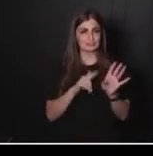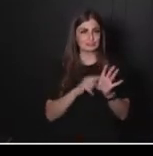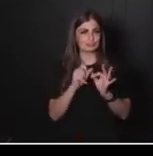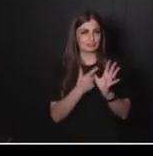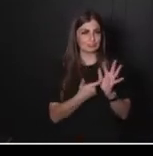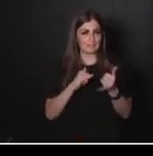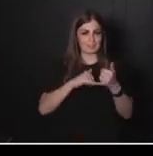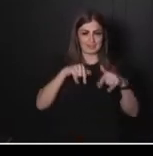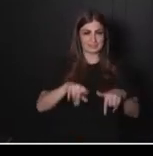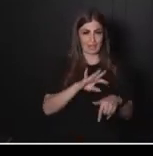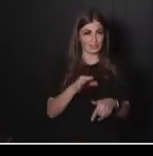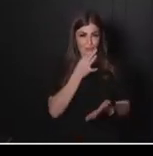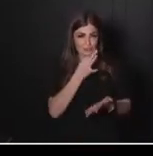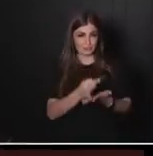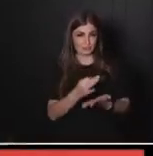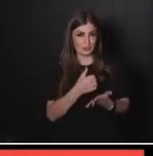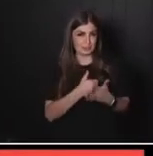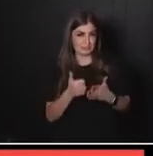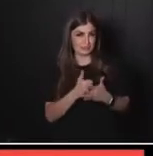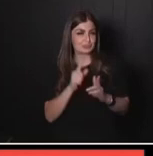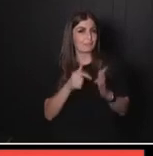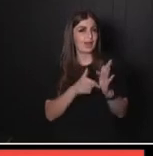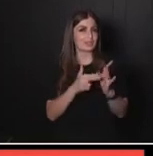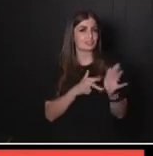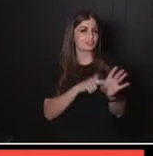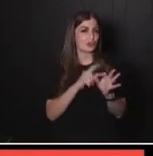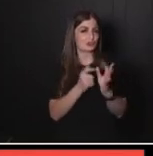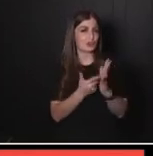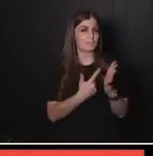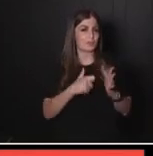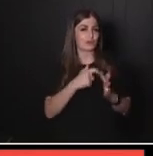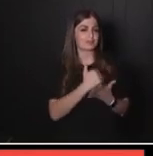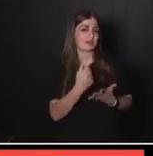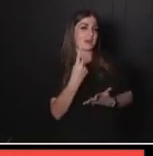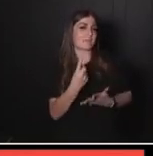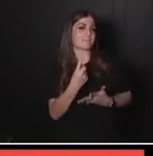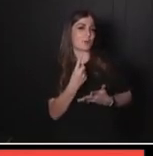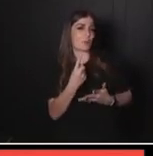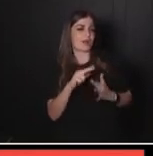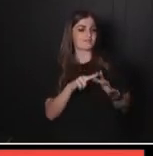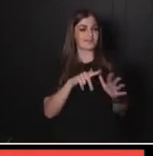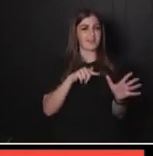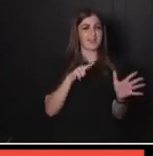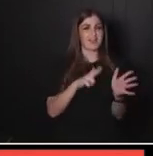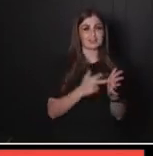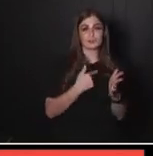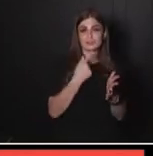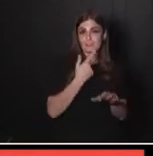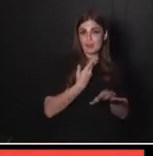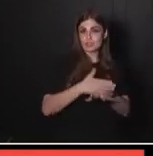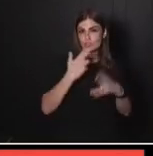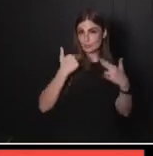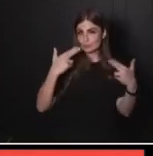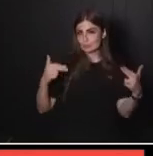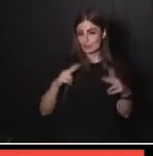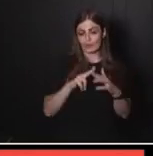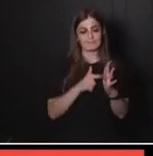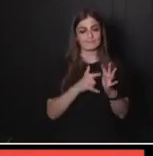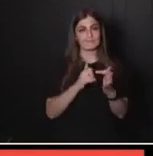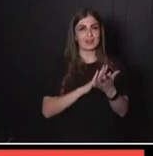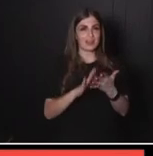usually do requests, you know, by the way, but Tony Burke is my number one fan, and he wanted me to do my new single for you, Flesh and